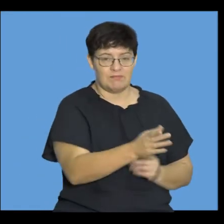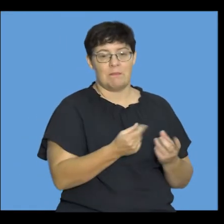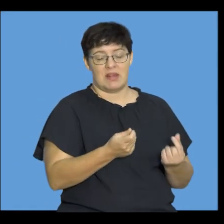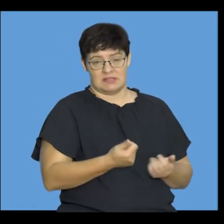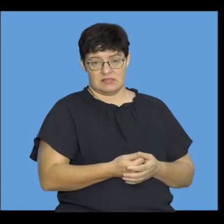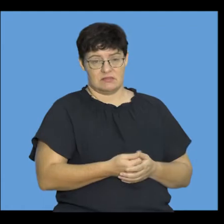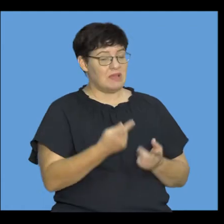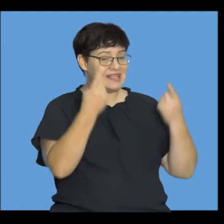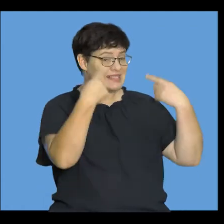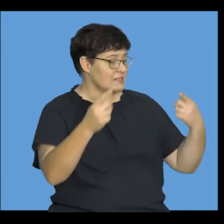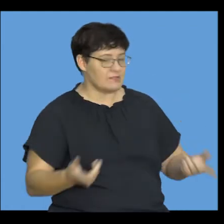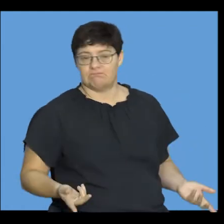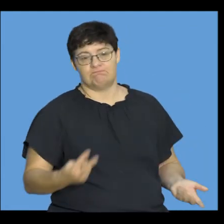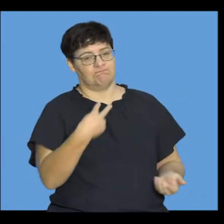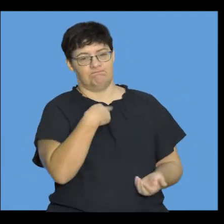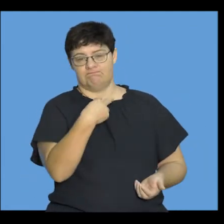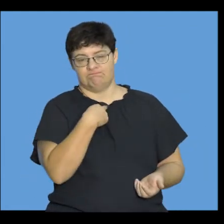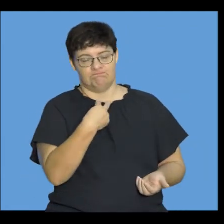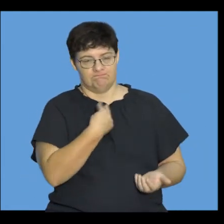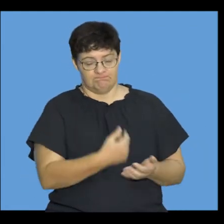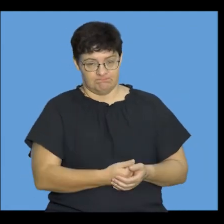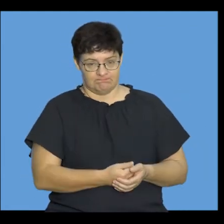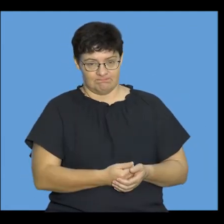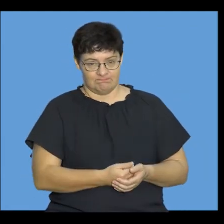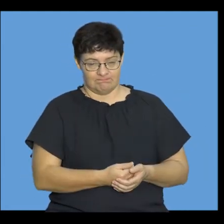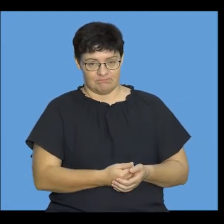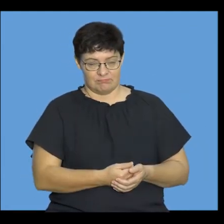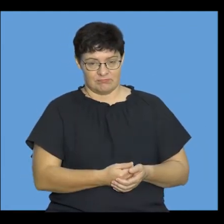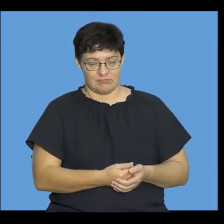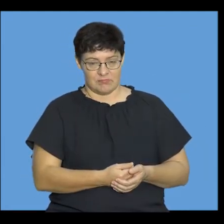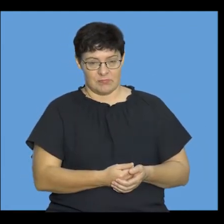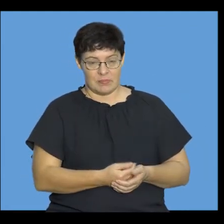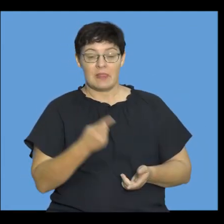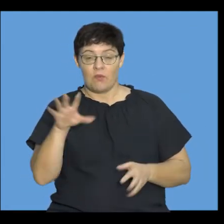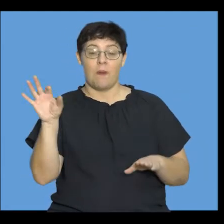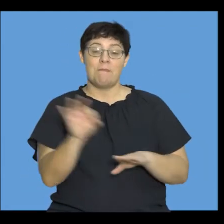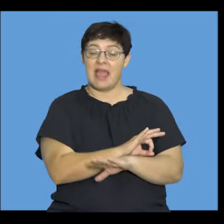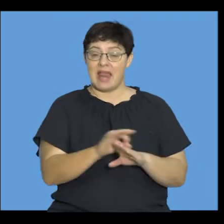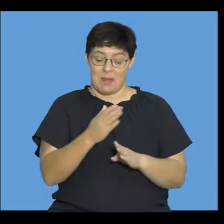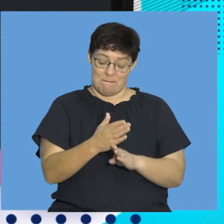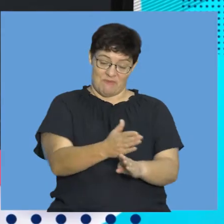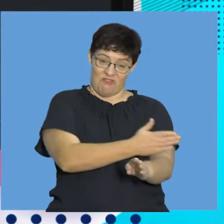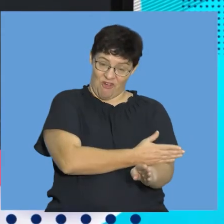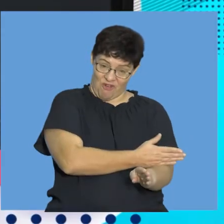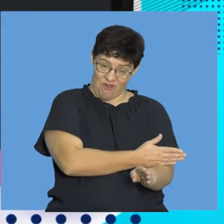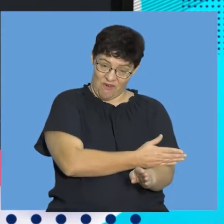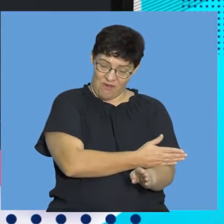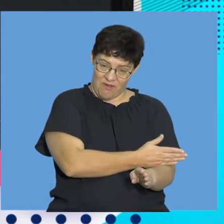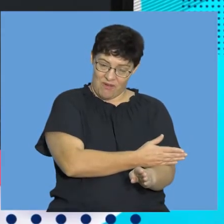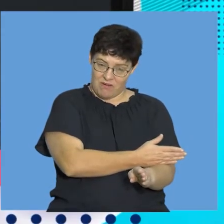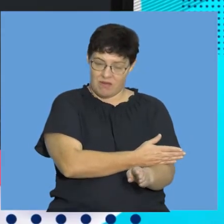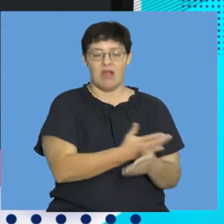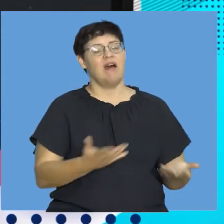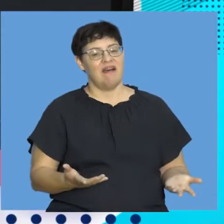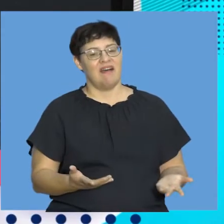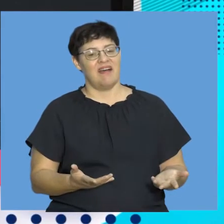approached the banks for finance, but was not successful. Okay? Like I told you, if you